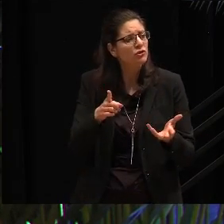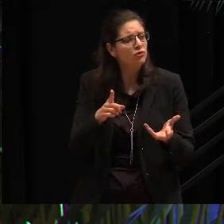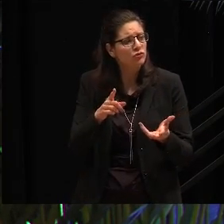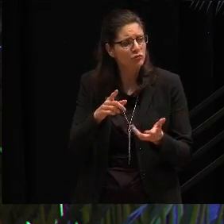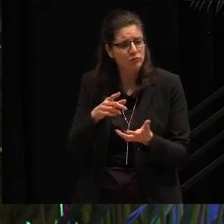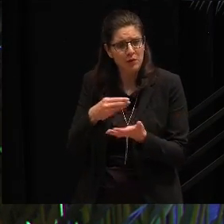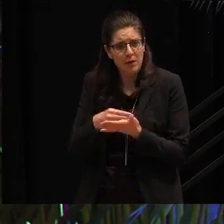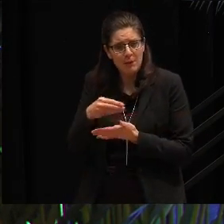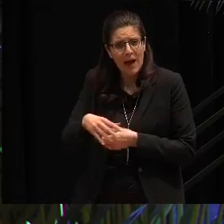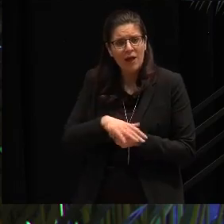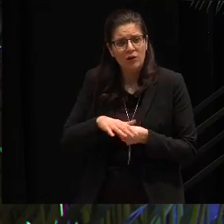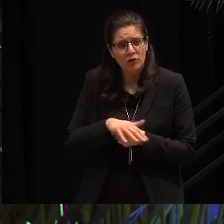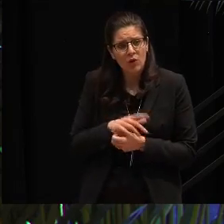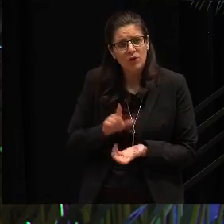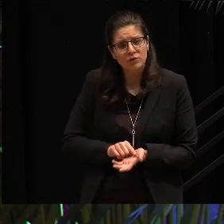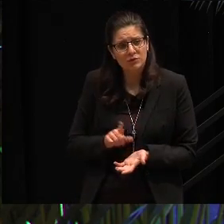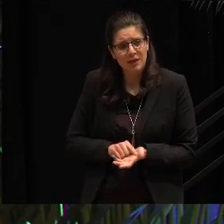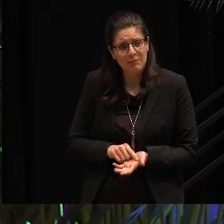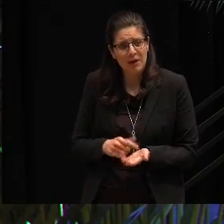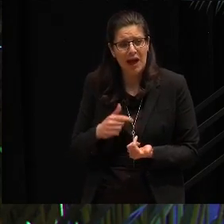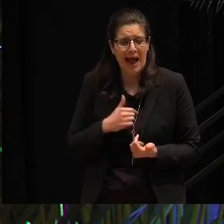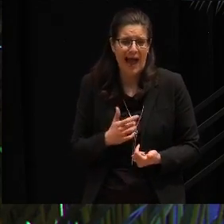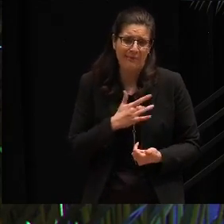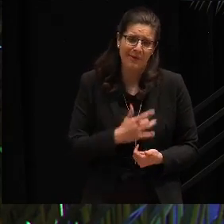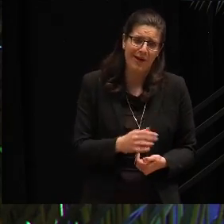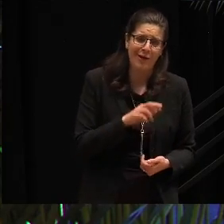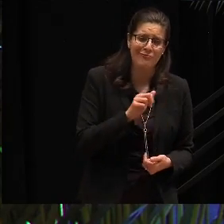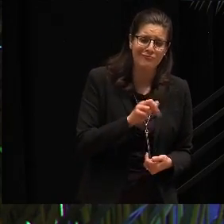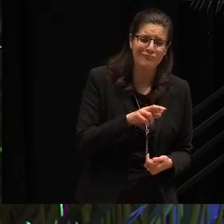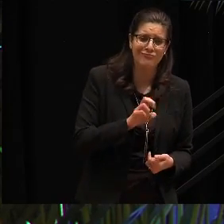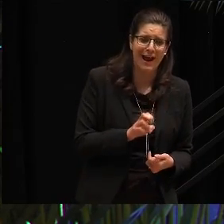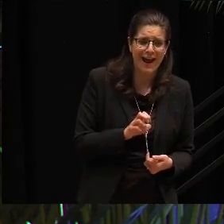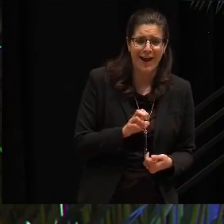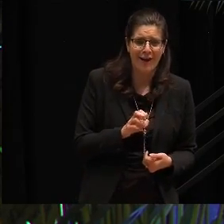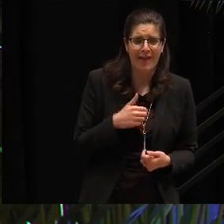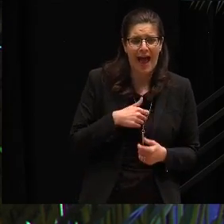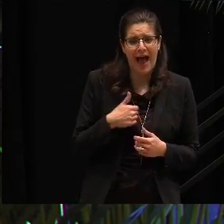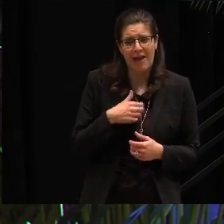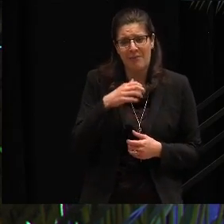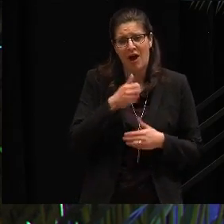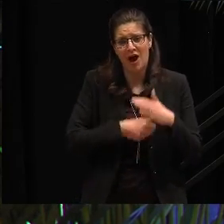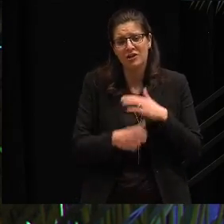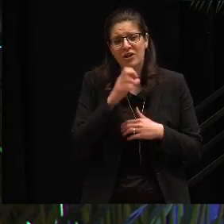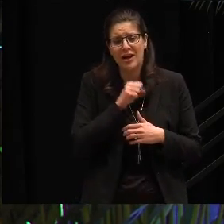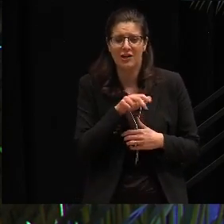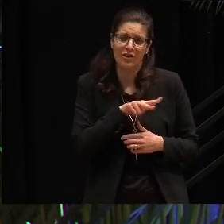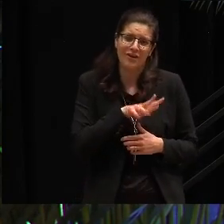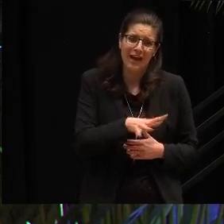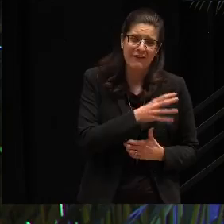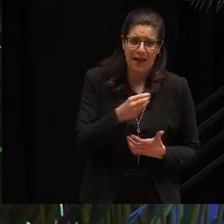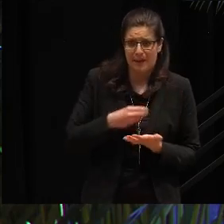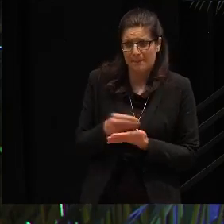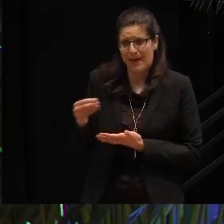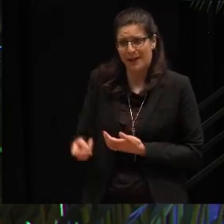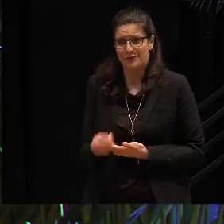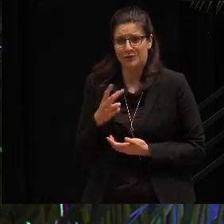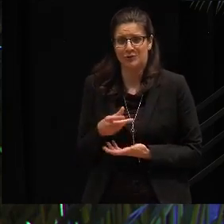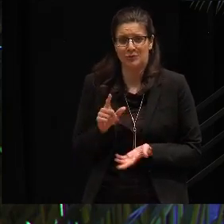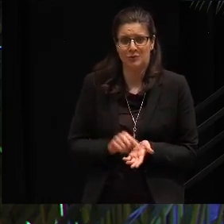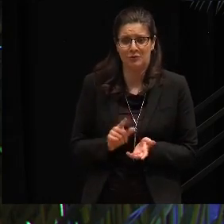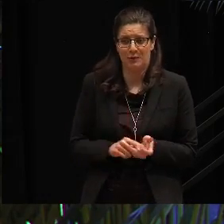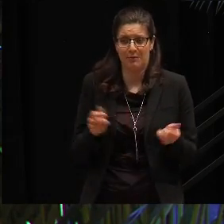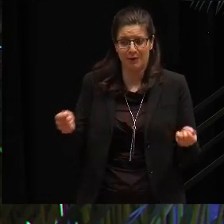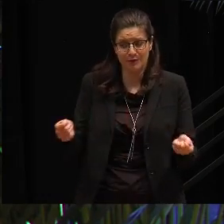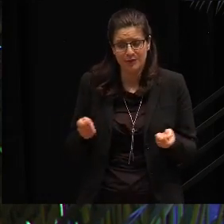local paper. I'm the rare under 35-year-old who subscribes to 2 newspapers. I think there's a great deal of value in local journalism,